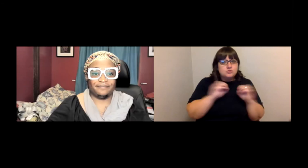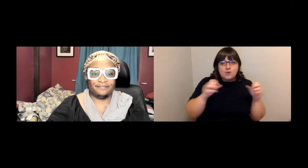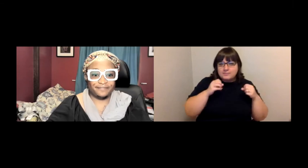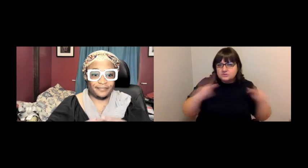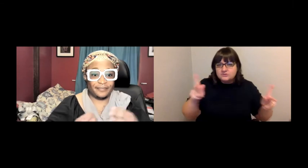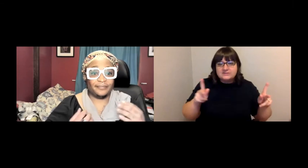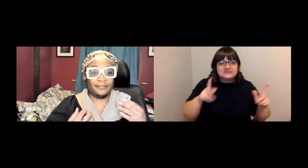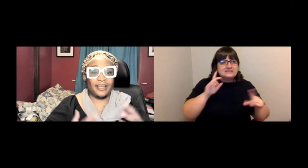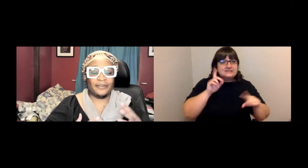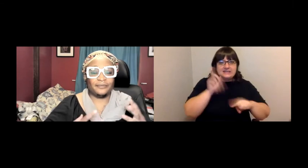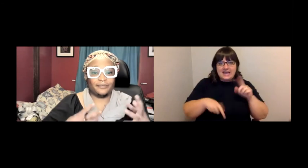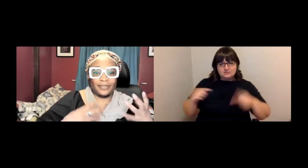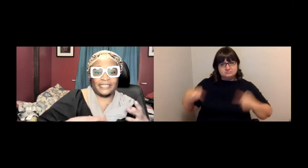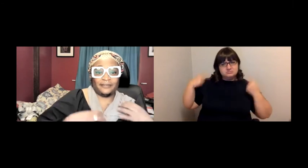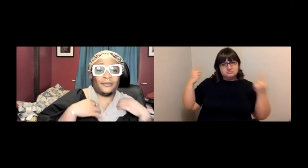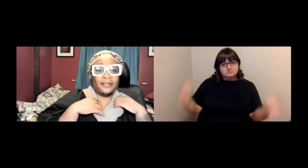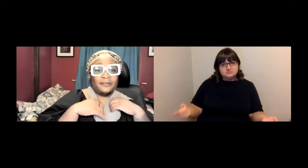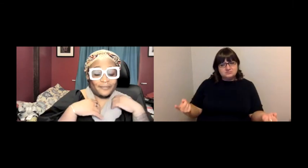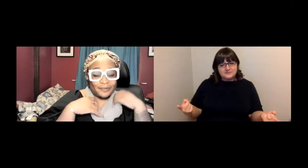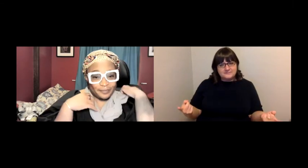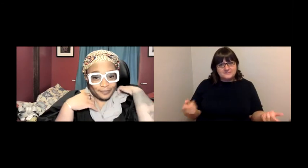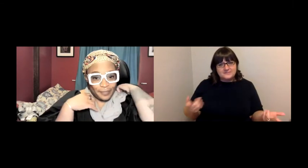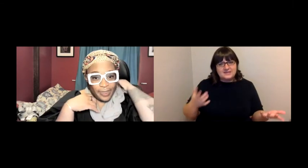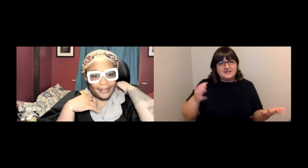were not replaceable